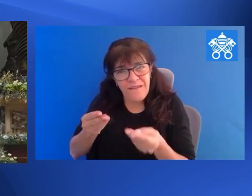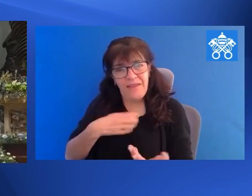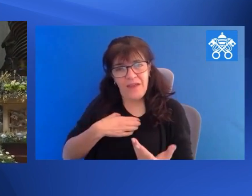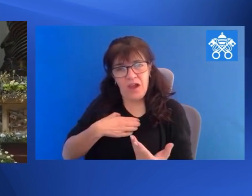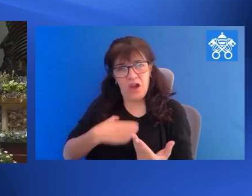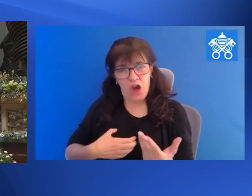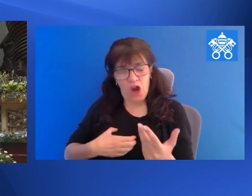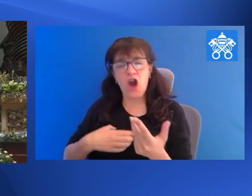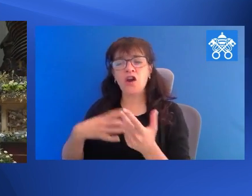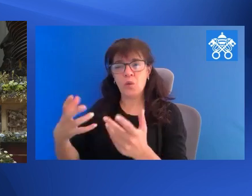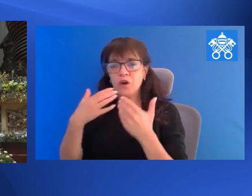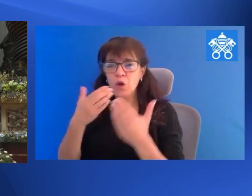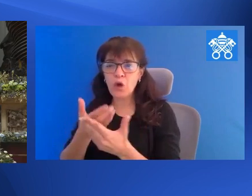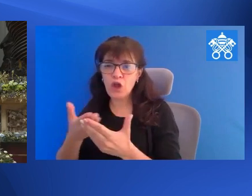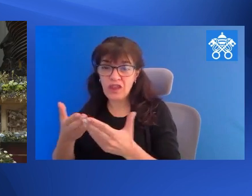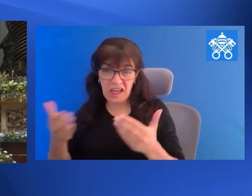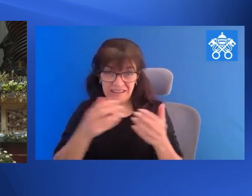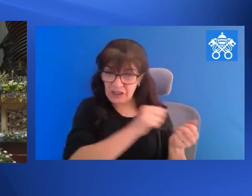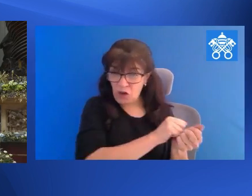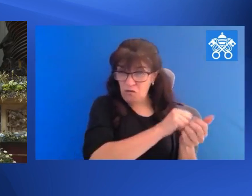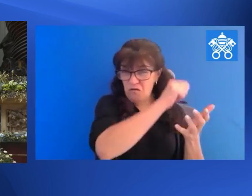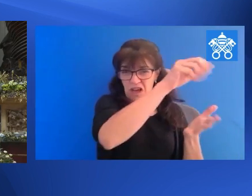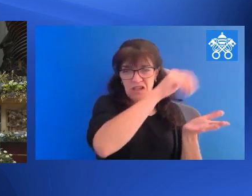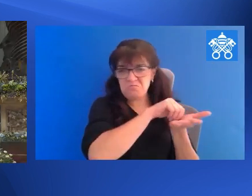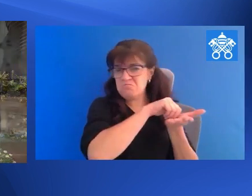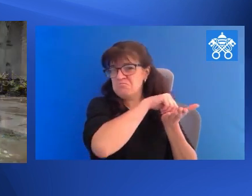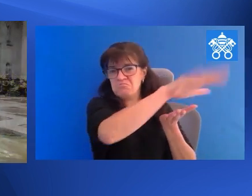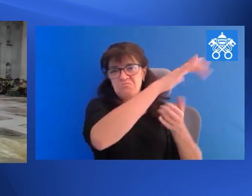rich he has sent away empty.